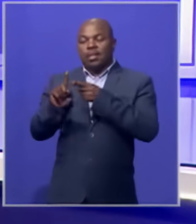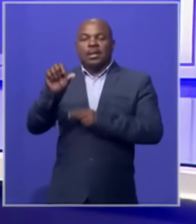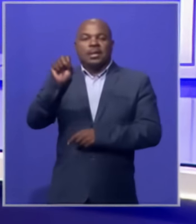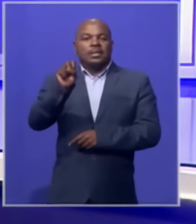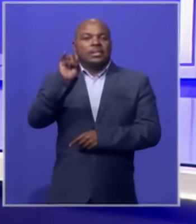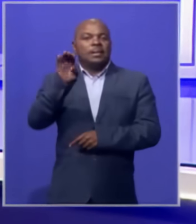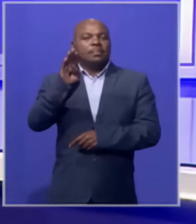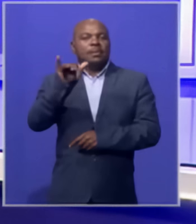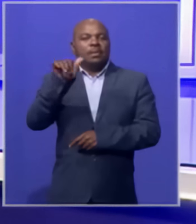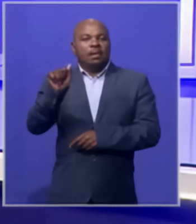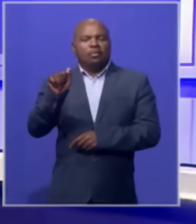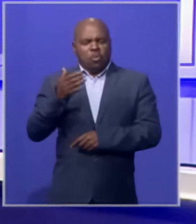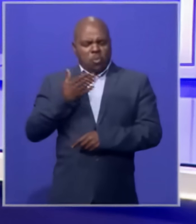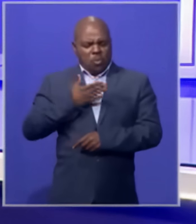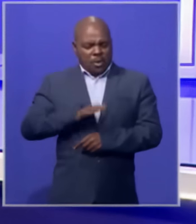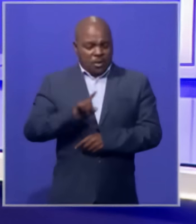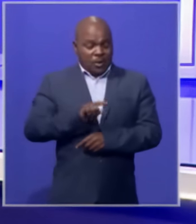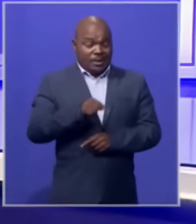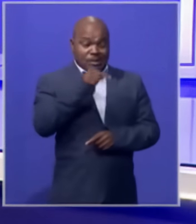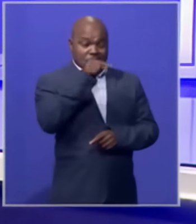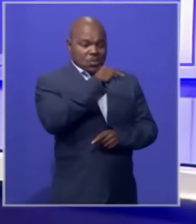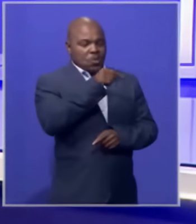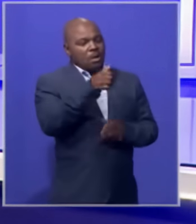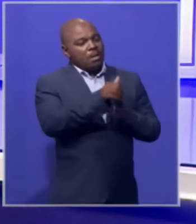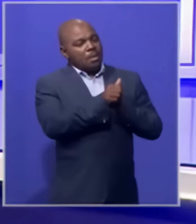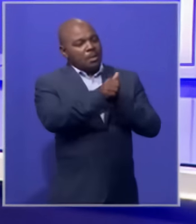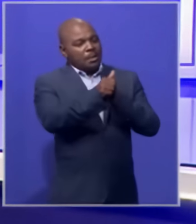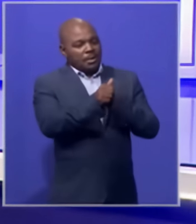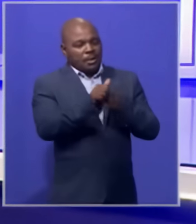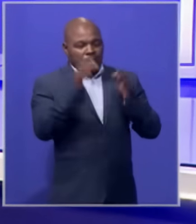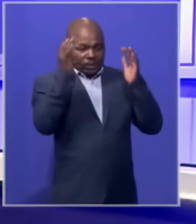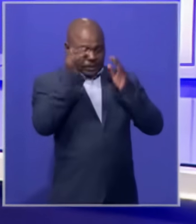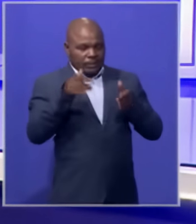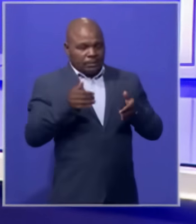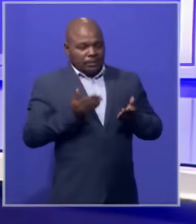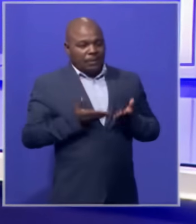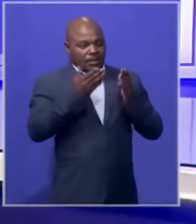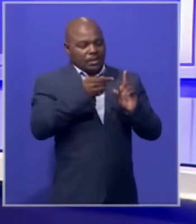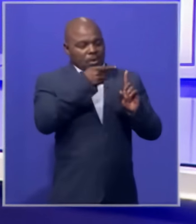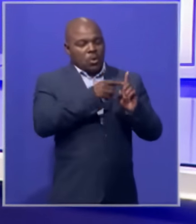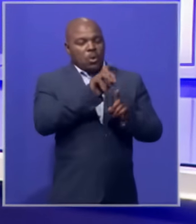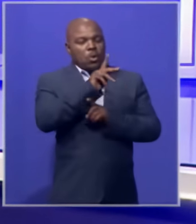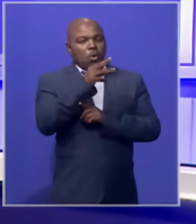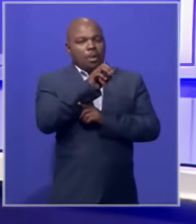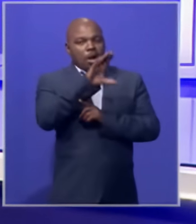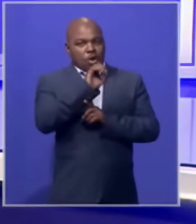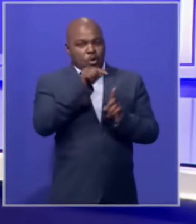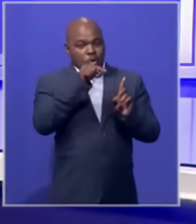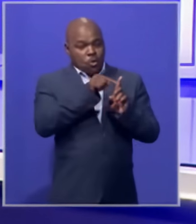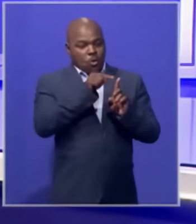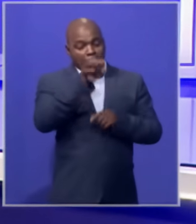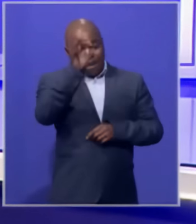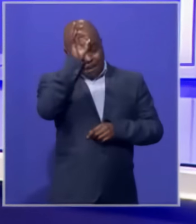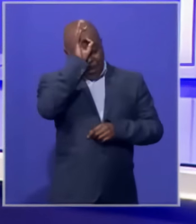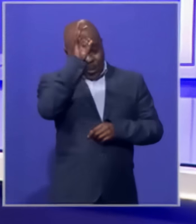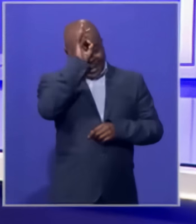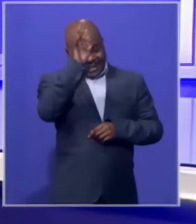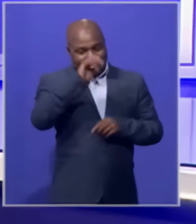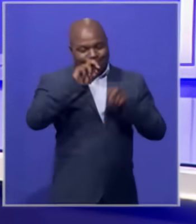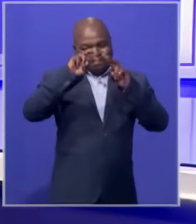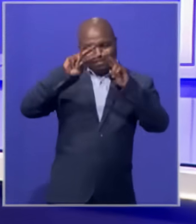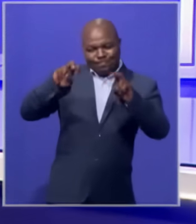Sibiya o be a phegelela gore tlhogo ya lekala la bohlodi Lieutenant General Dumisani Khumalo a se etepele sehlophatšhomo sa maphodisa seo se bego se